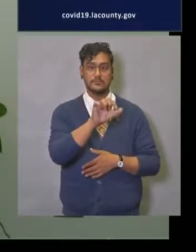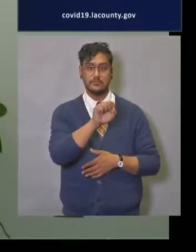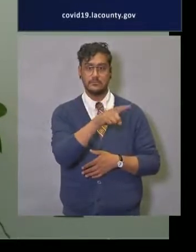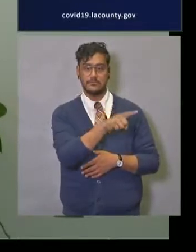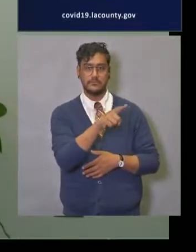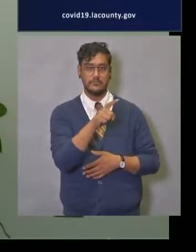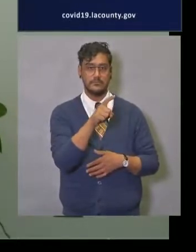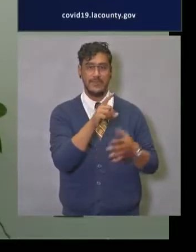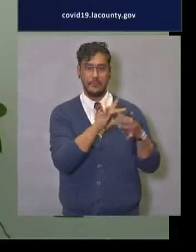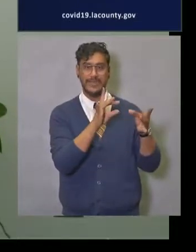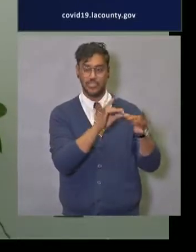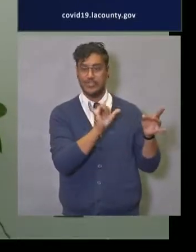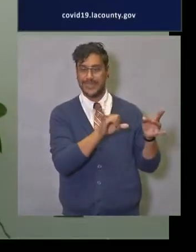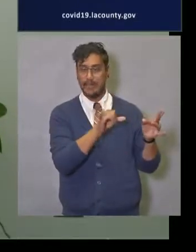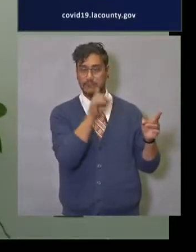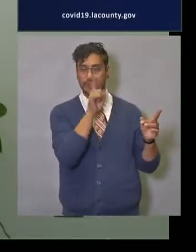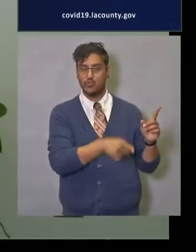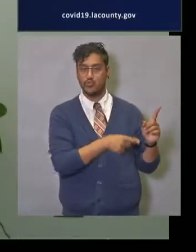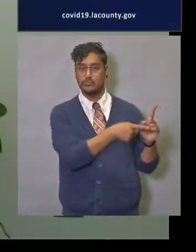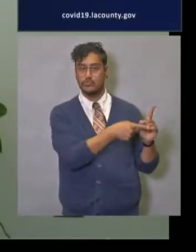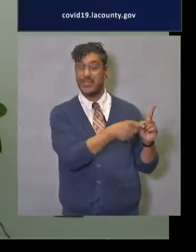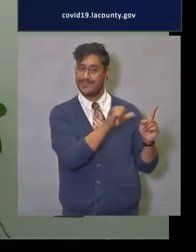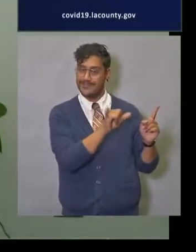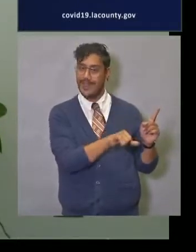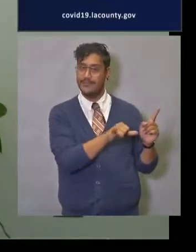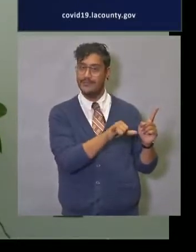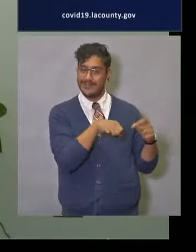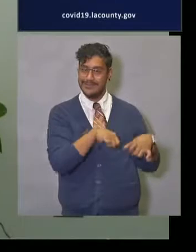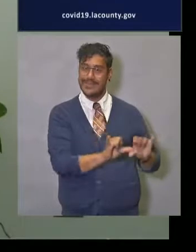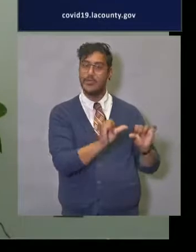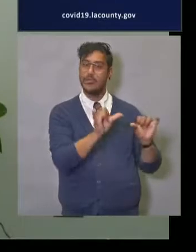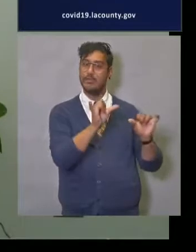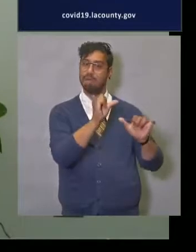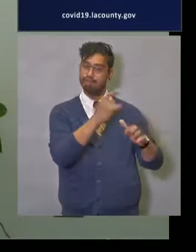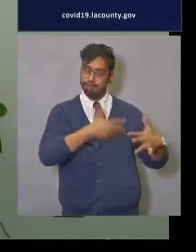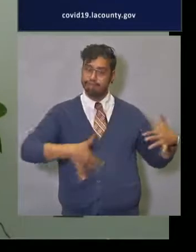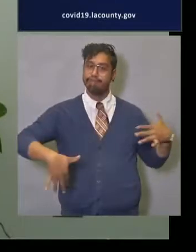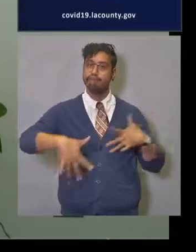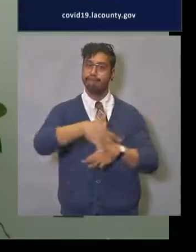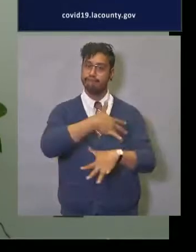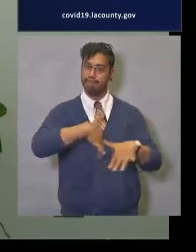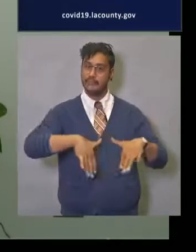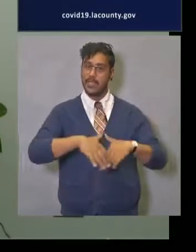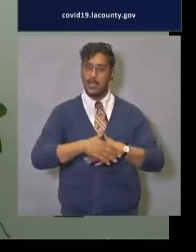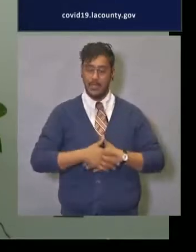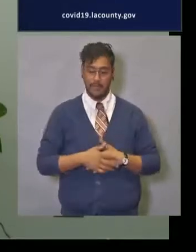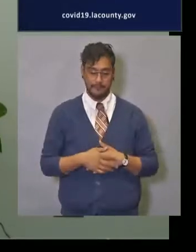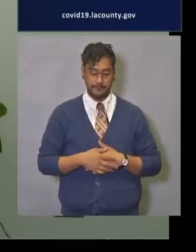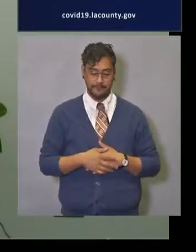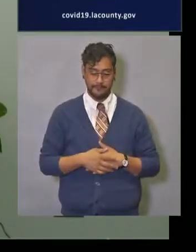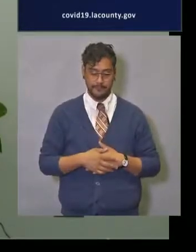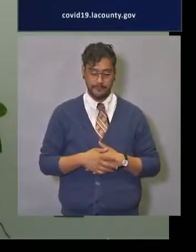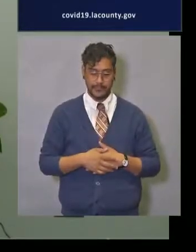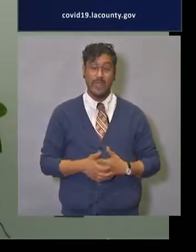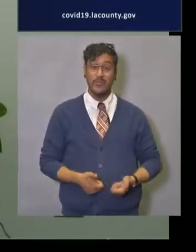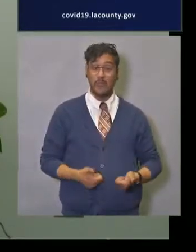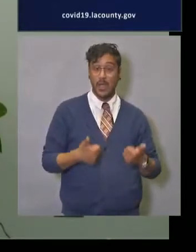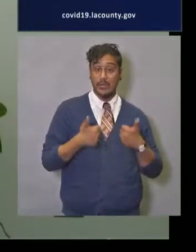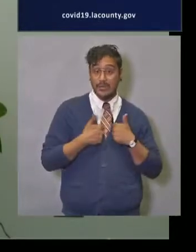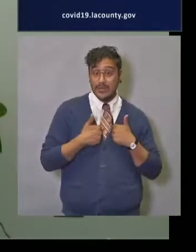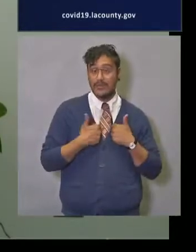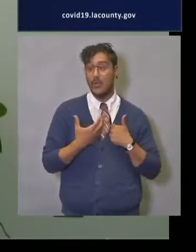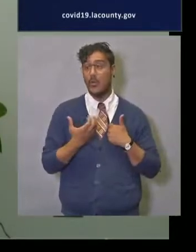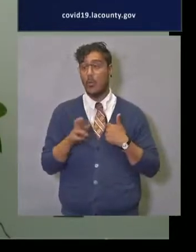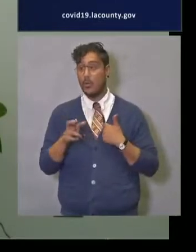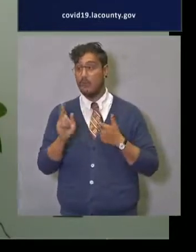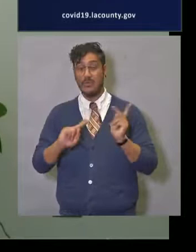that, was accurate, because that variant is in fact circulating. In terms of residents versus non-residents,